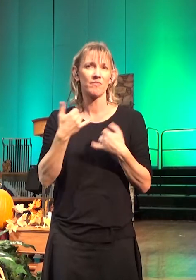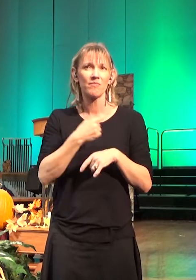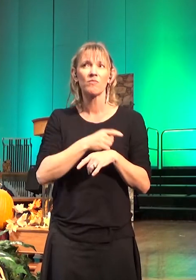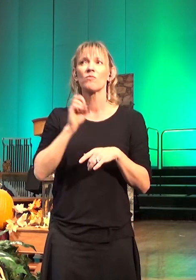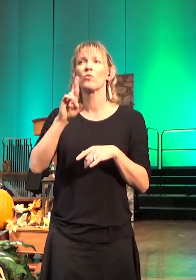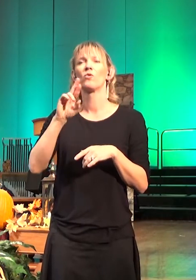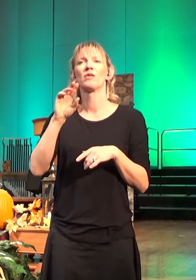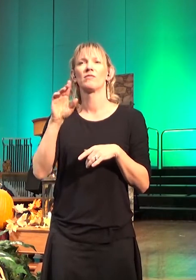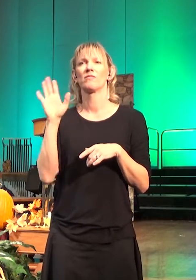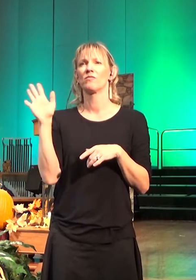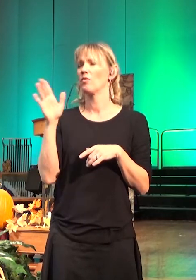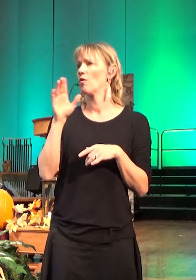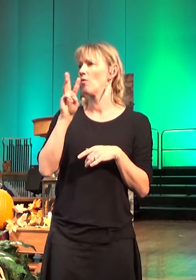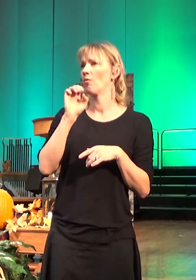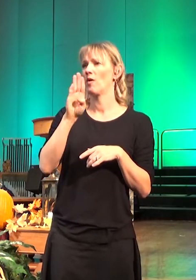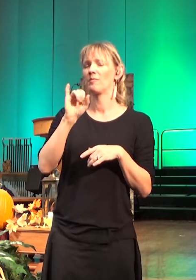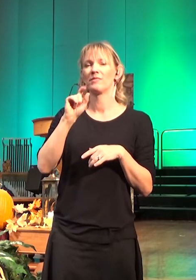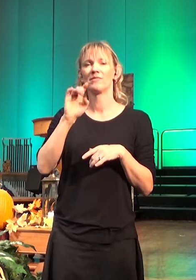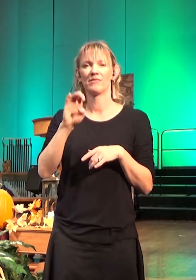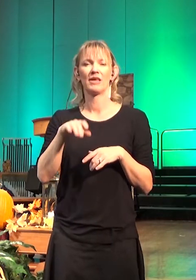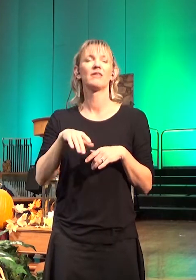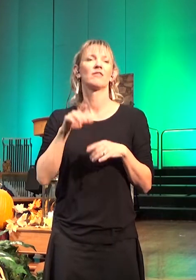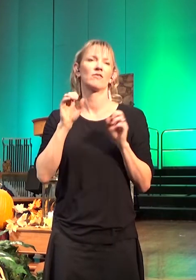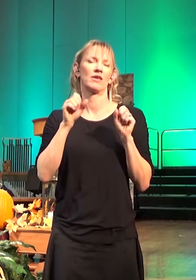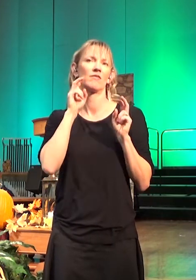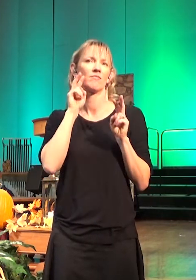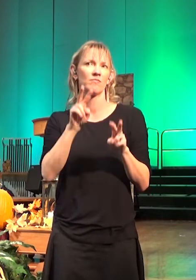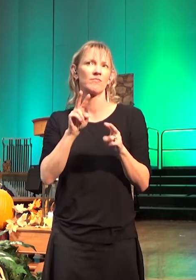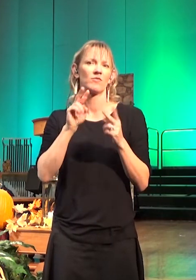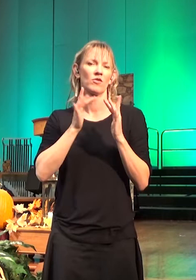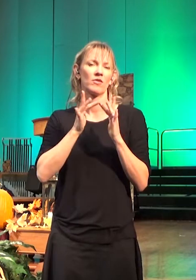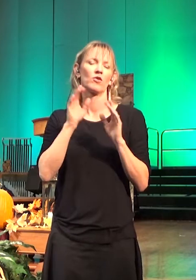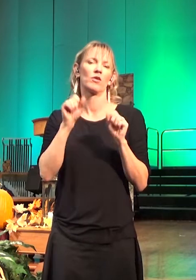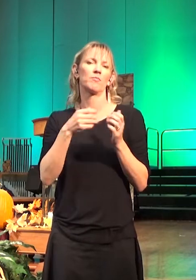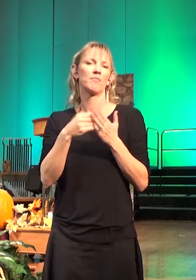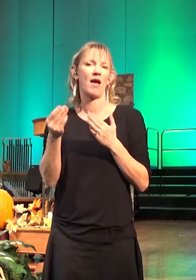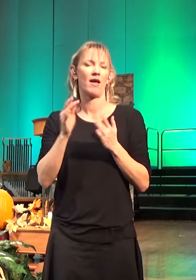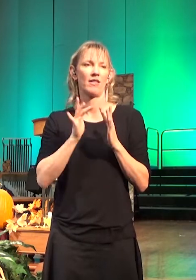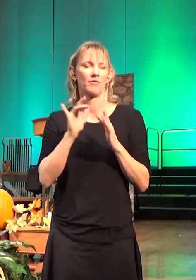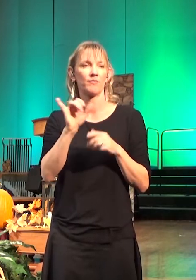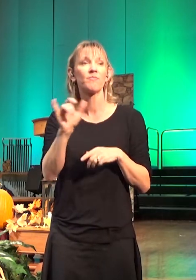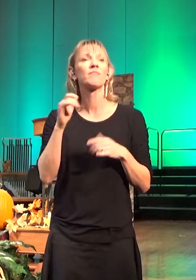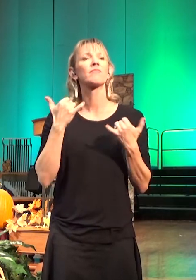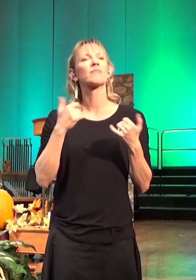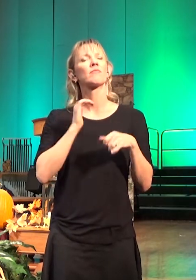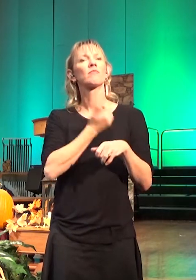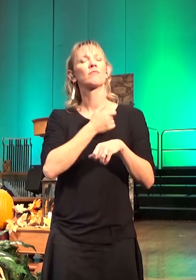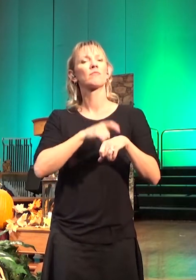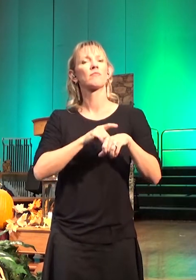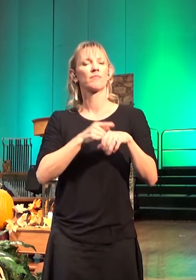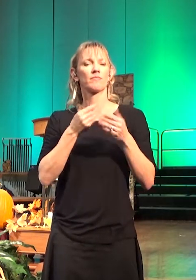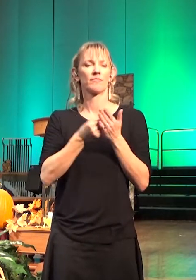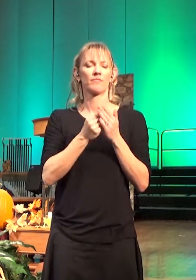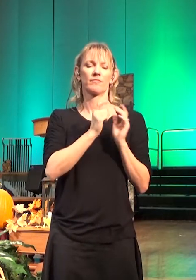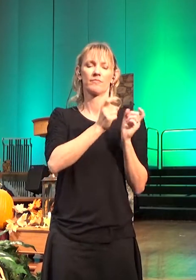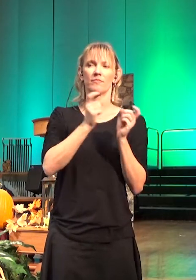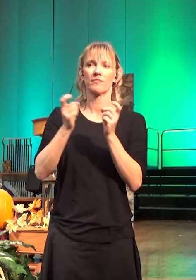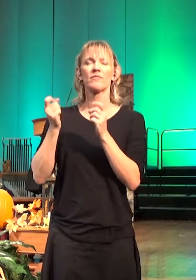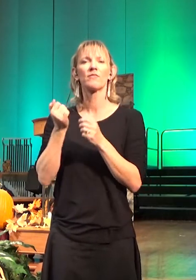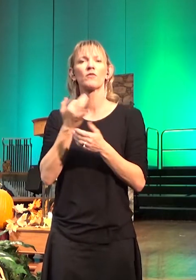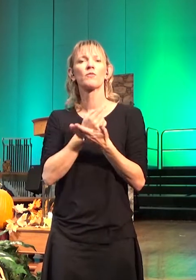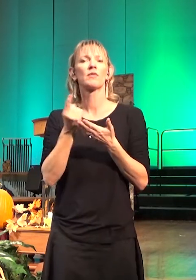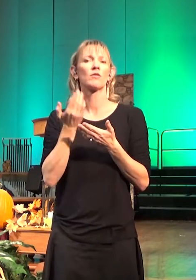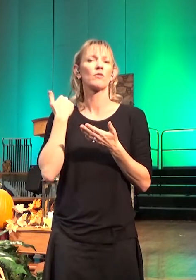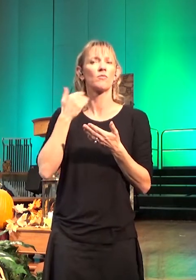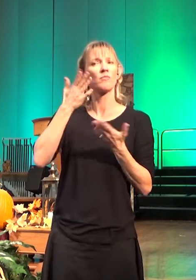one for ourselves on the way out, or deniserosier.com, I'm guessing. That's right. You can go to if you're watching online. So we're moving into our time of